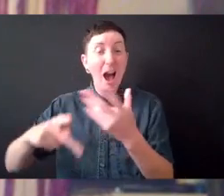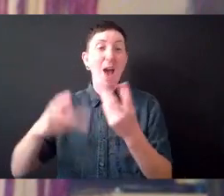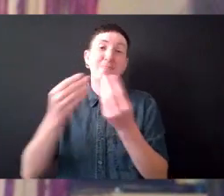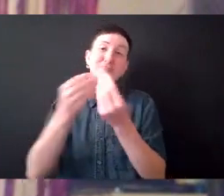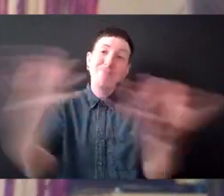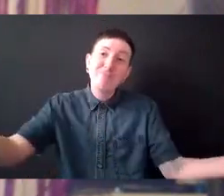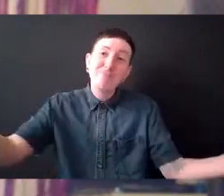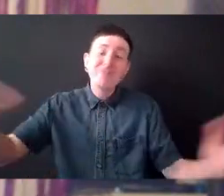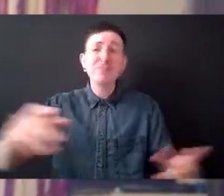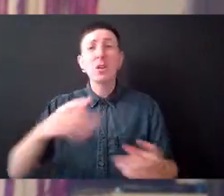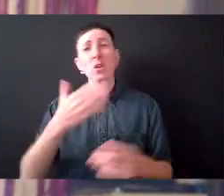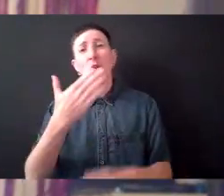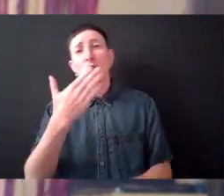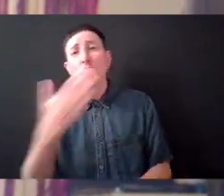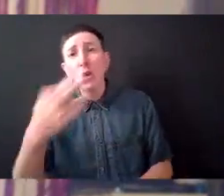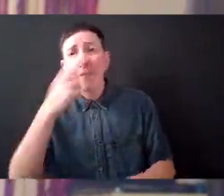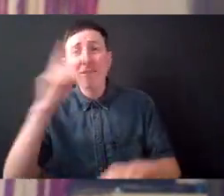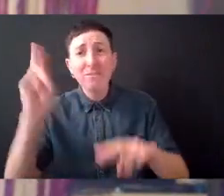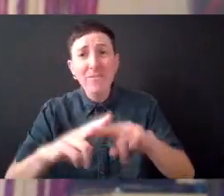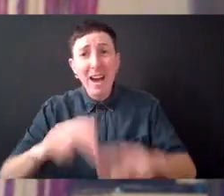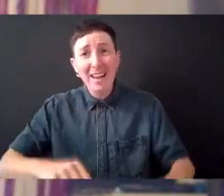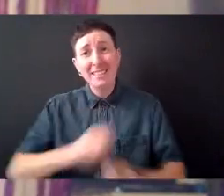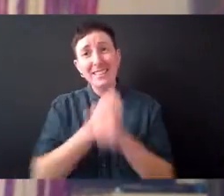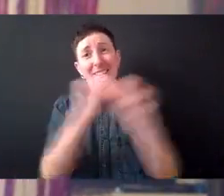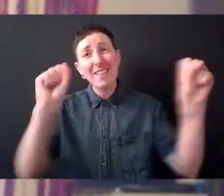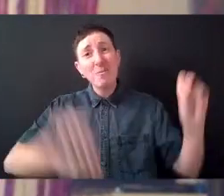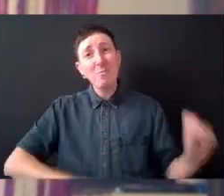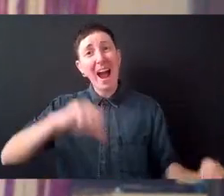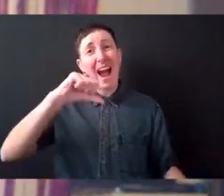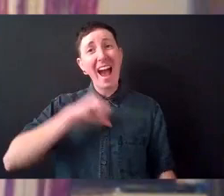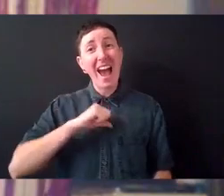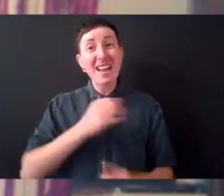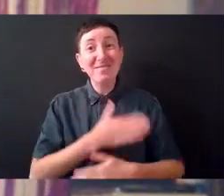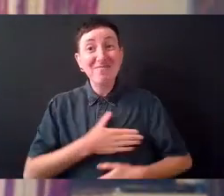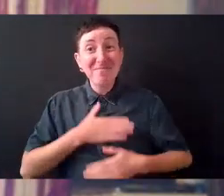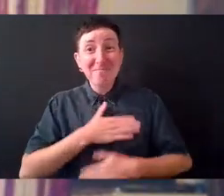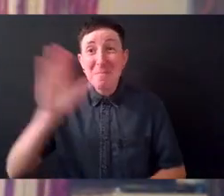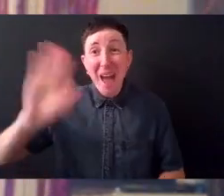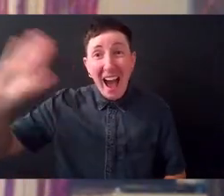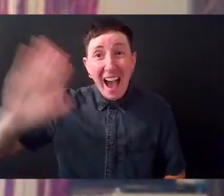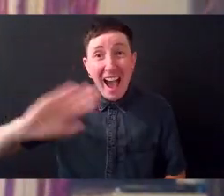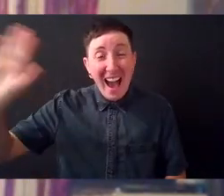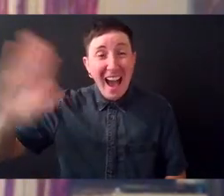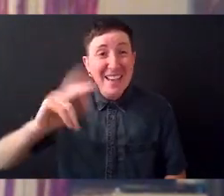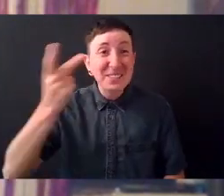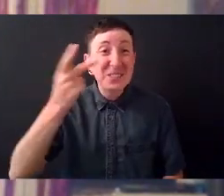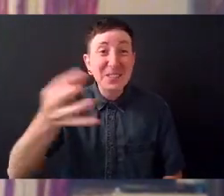this year, and I hope that you all have a lovely time. We'll see you around soon.